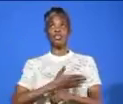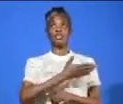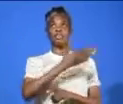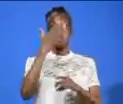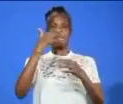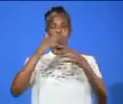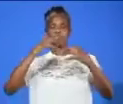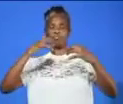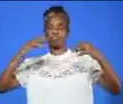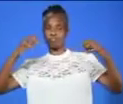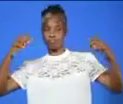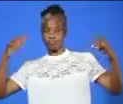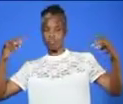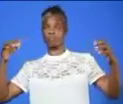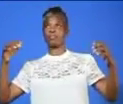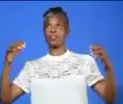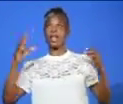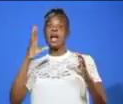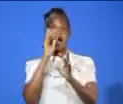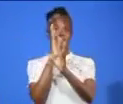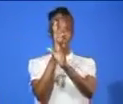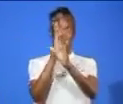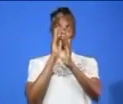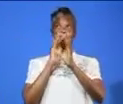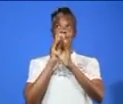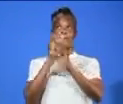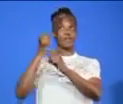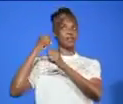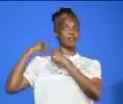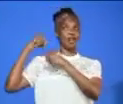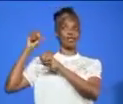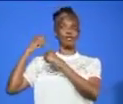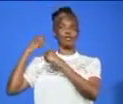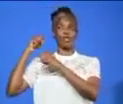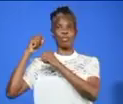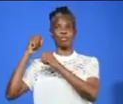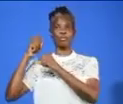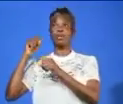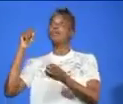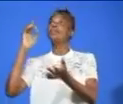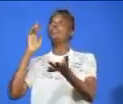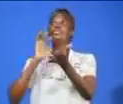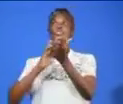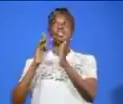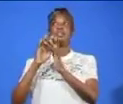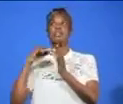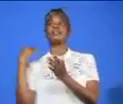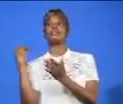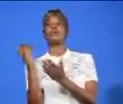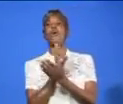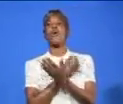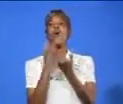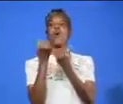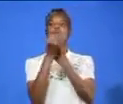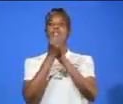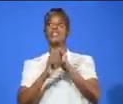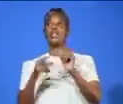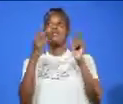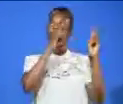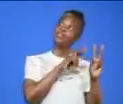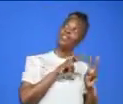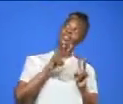scroll, when the trumpet shall sound, when Jesus, our Savior, we shall